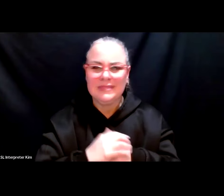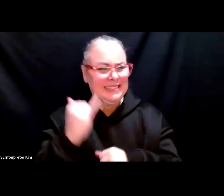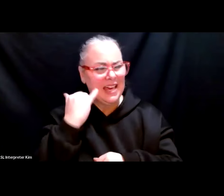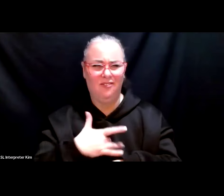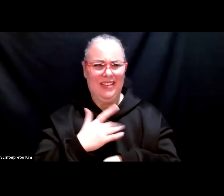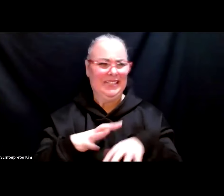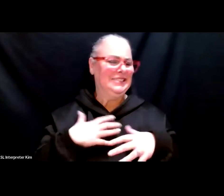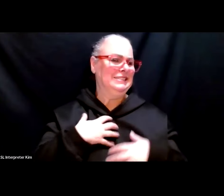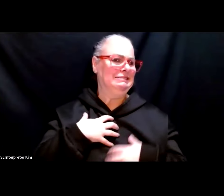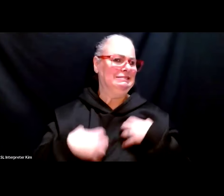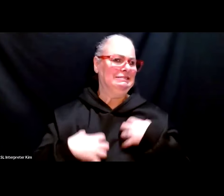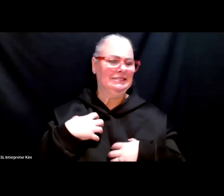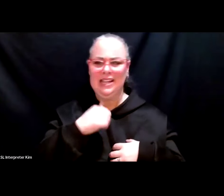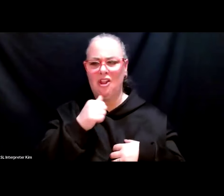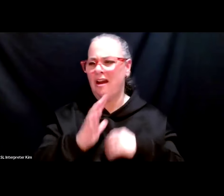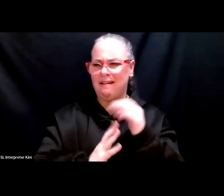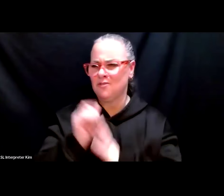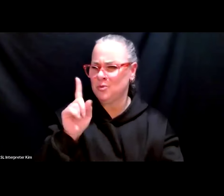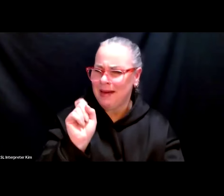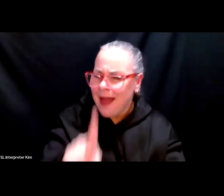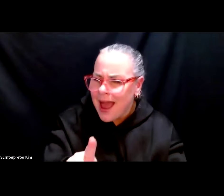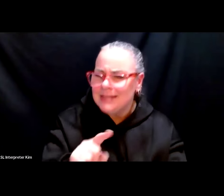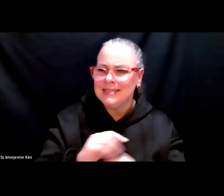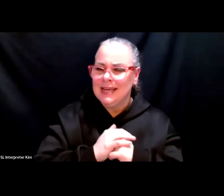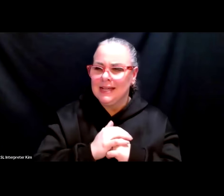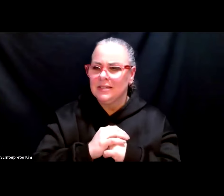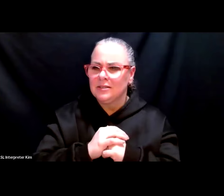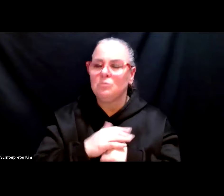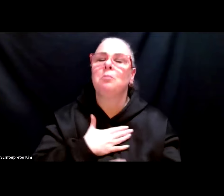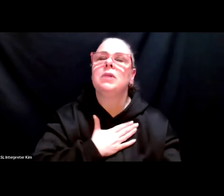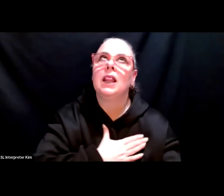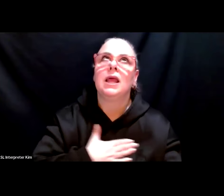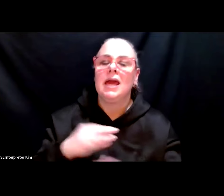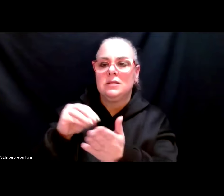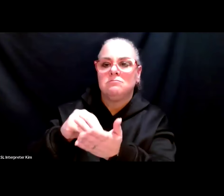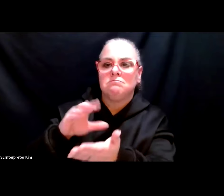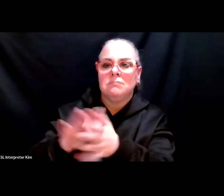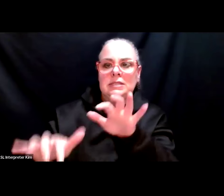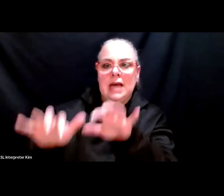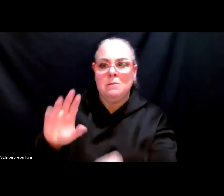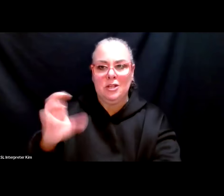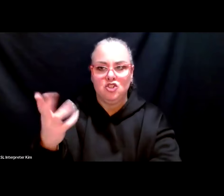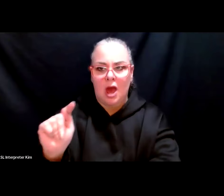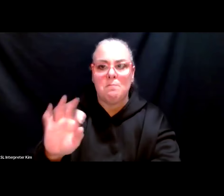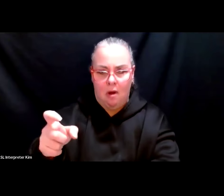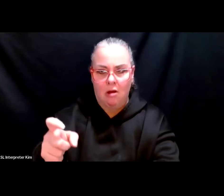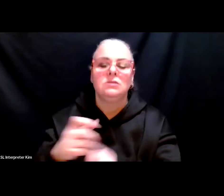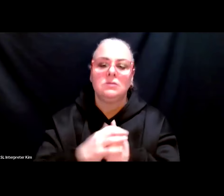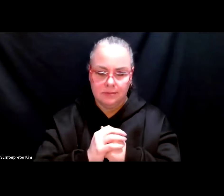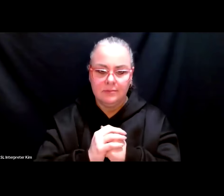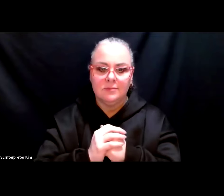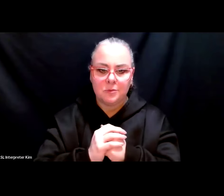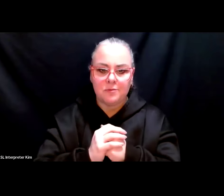comfortable asking a question on Zoom, please put your question in the chat. And again, we'll